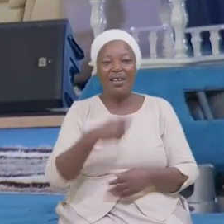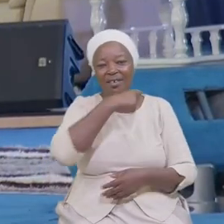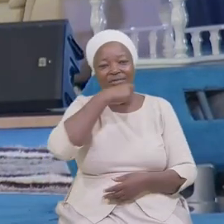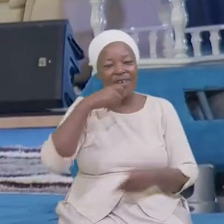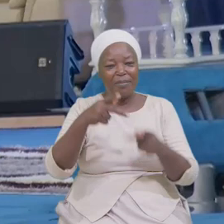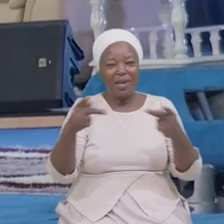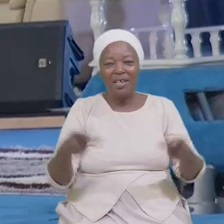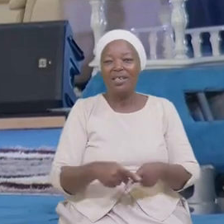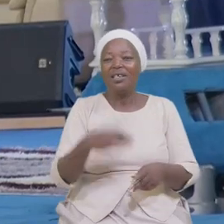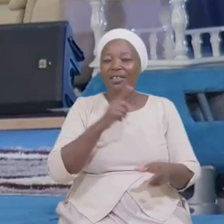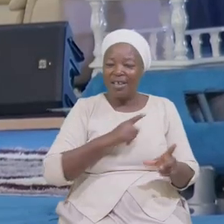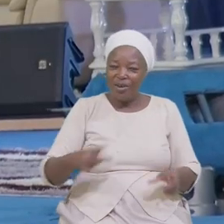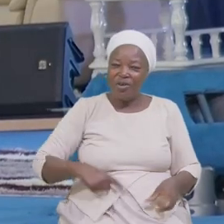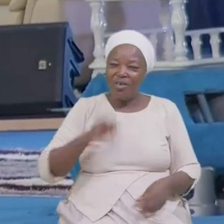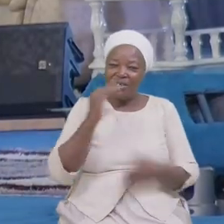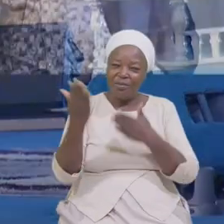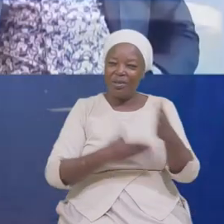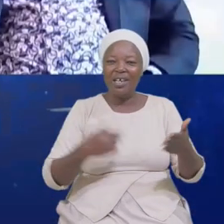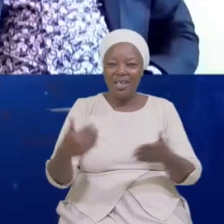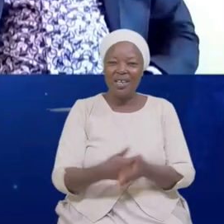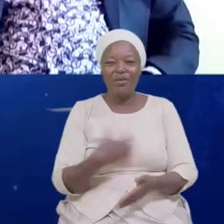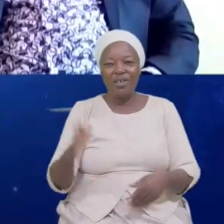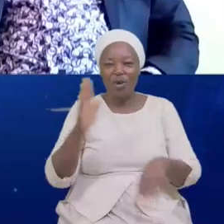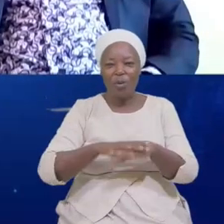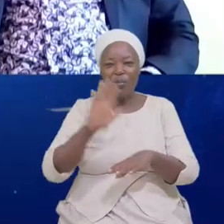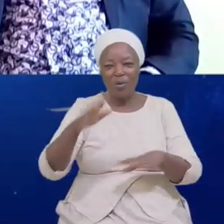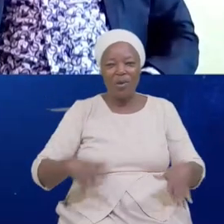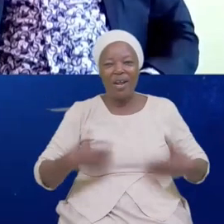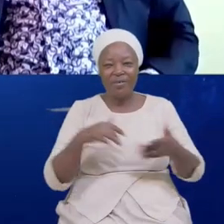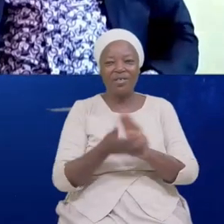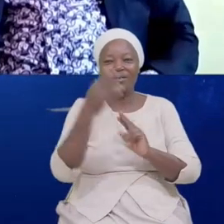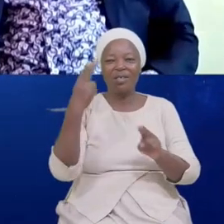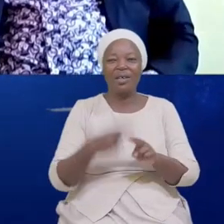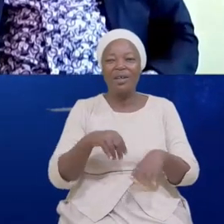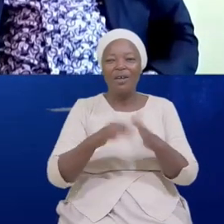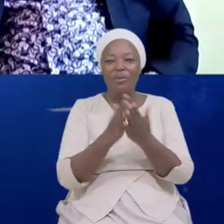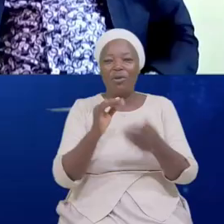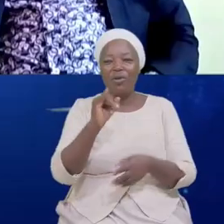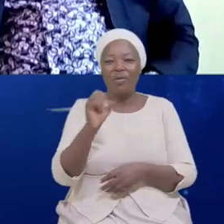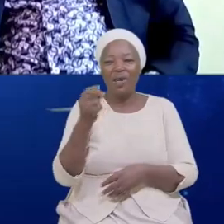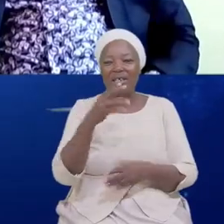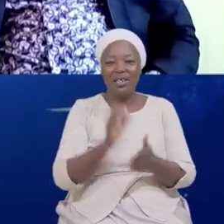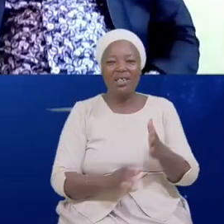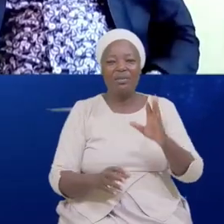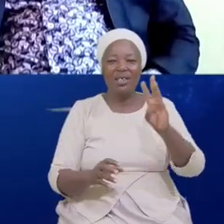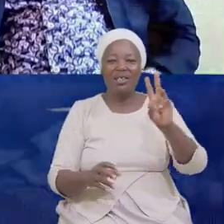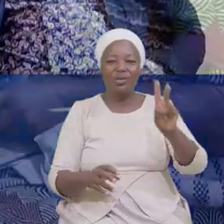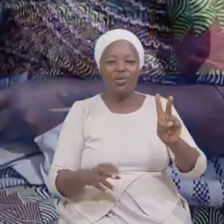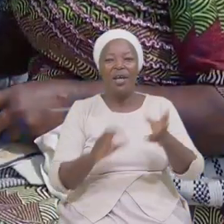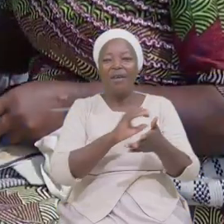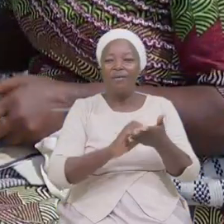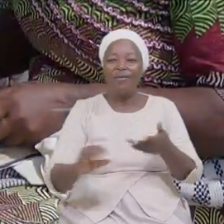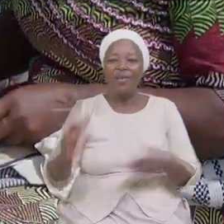is bringing new things upon your life. Isaiah chapter 62, and I'm reading from verse